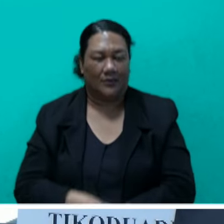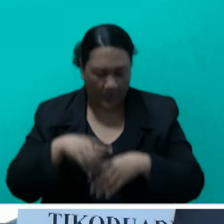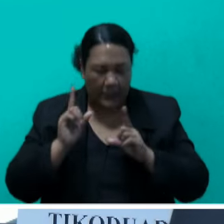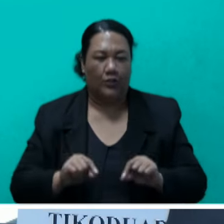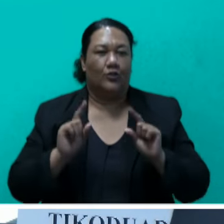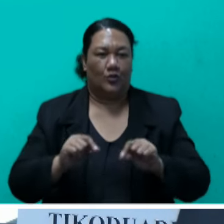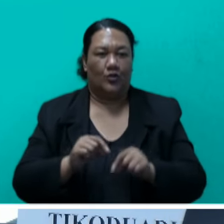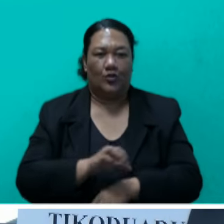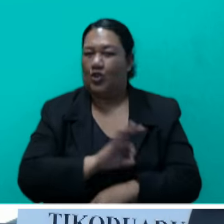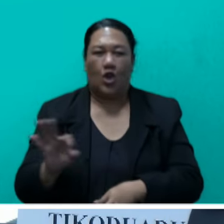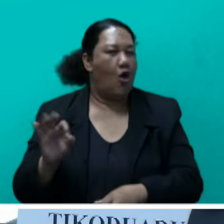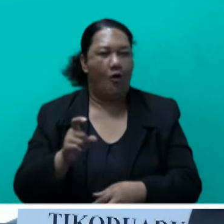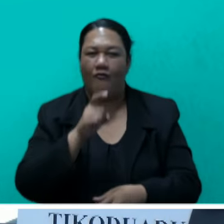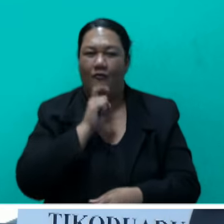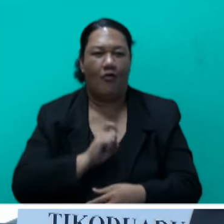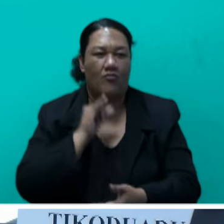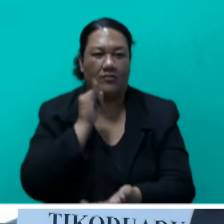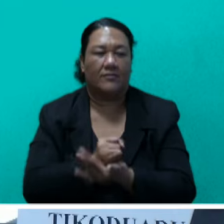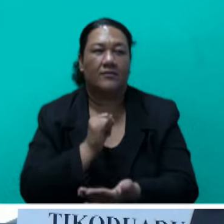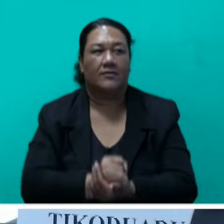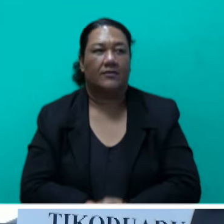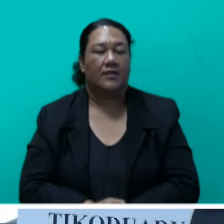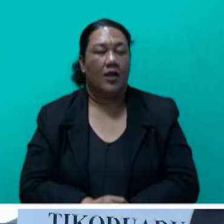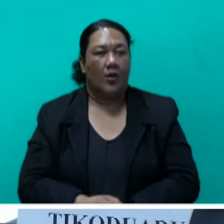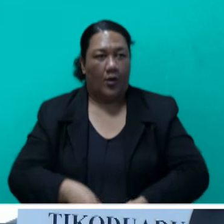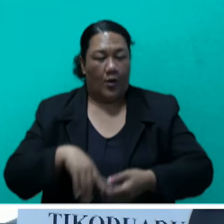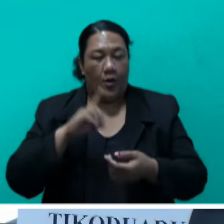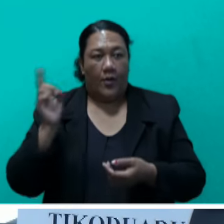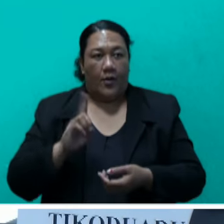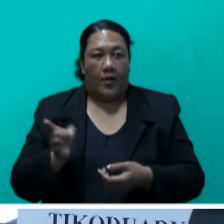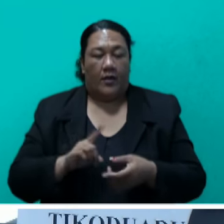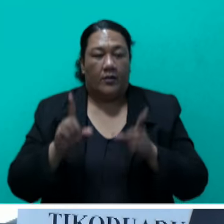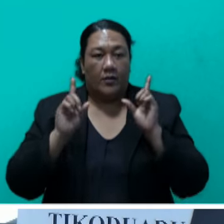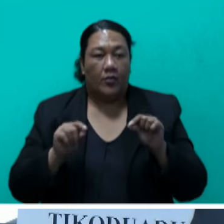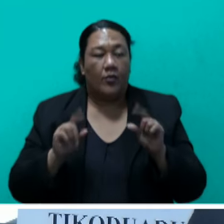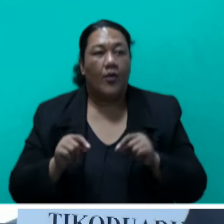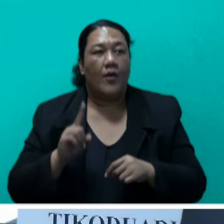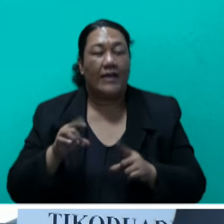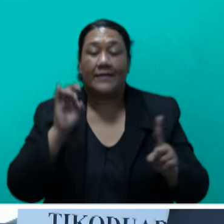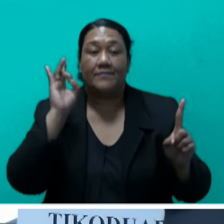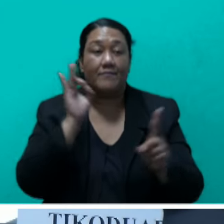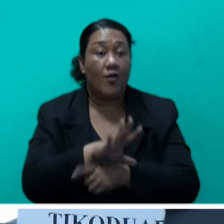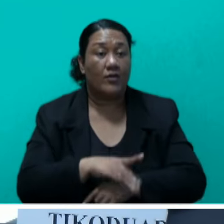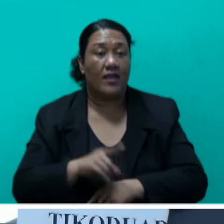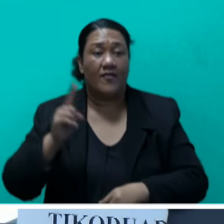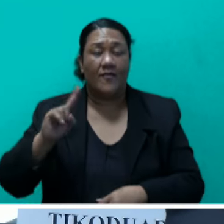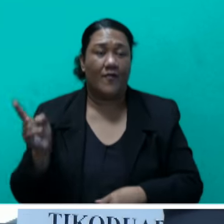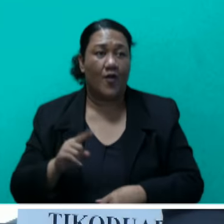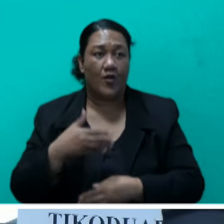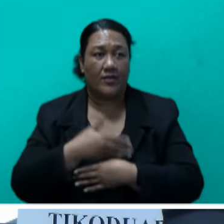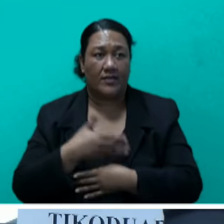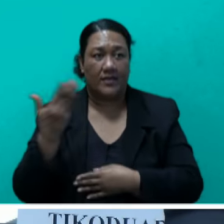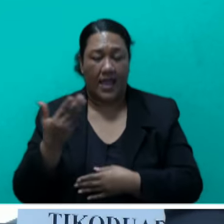based on the findings of the study and most importantly on the needs and the desires